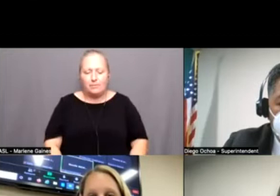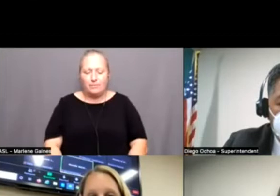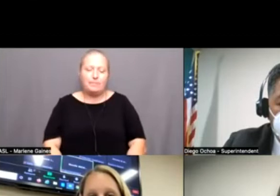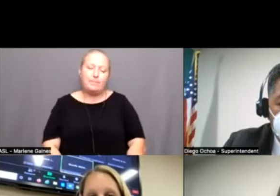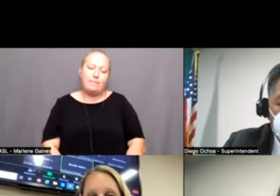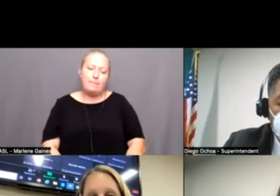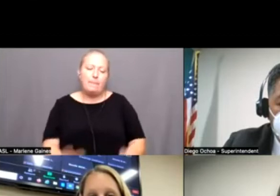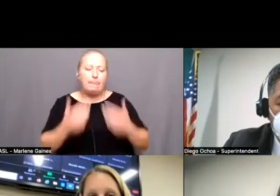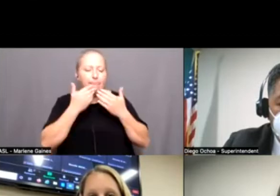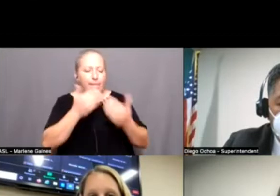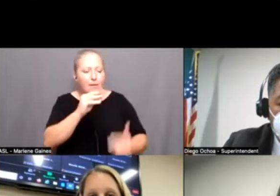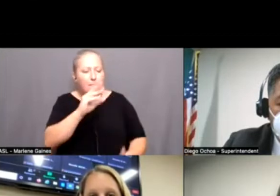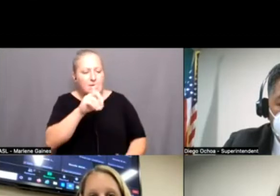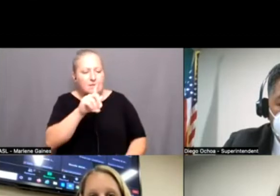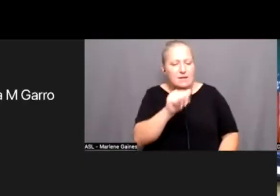Thanks, Marcella.